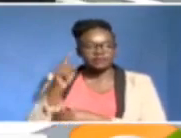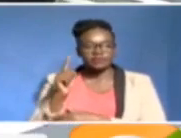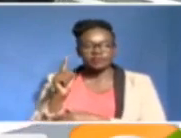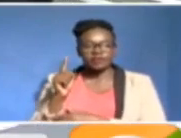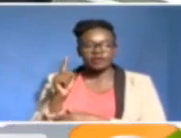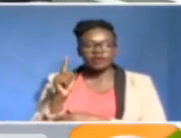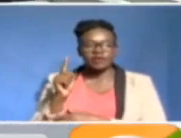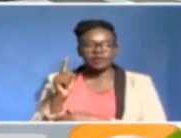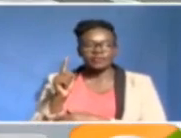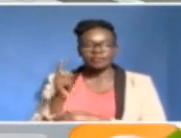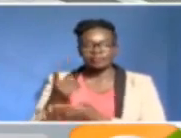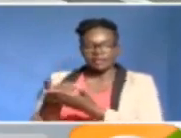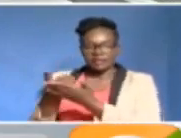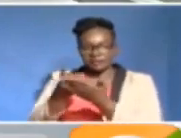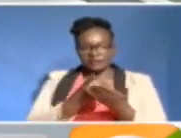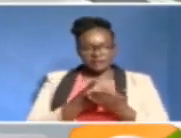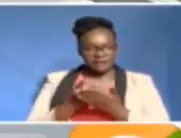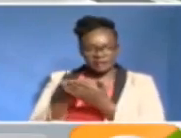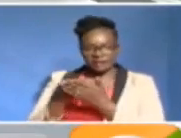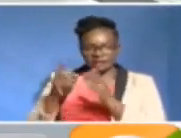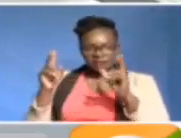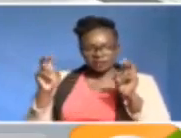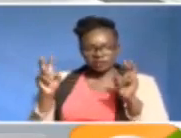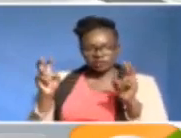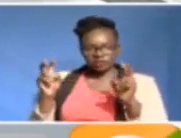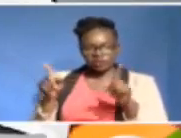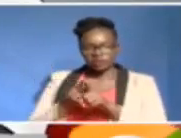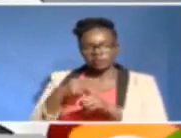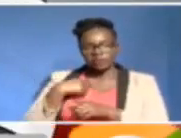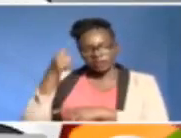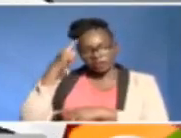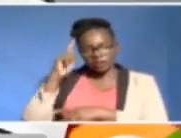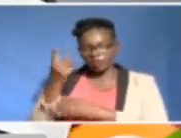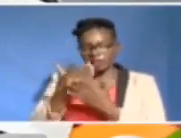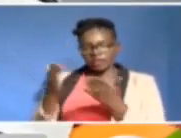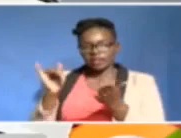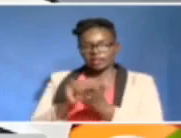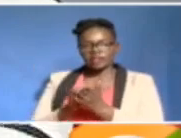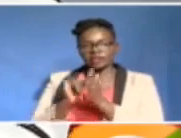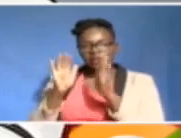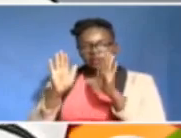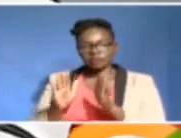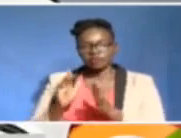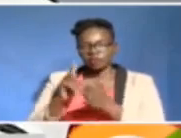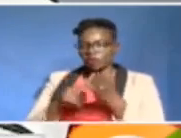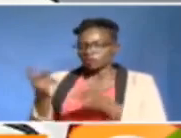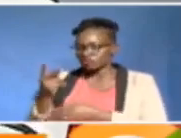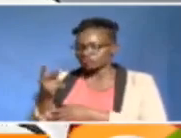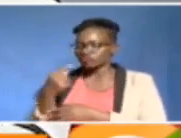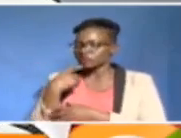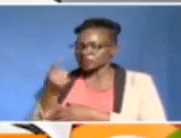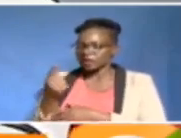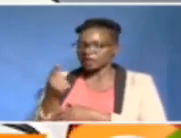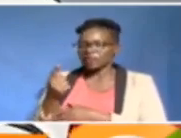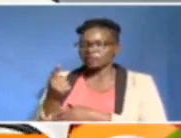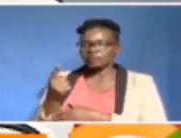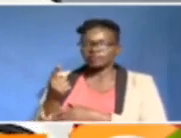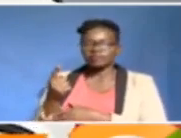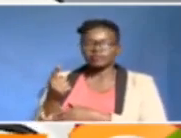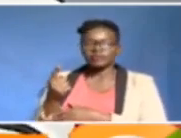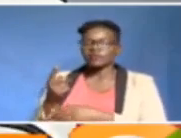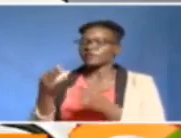know, discussing these issues. And I think the one thing that is the bottom line of what they have said is there's no such thing as free